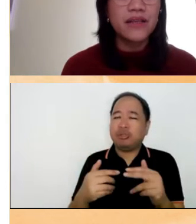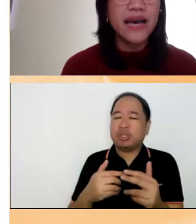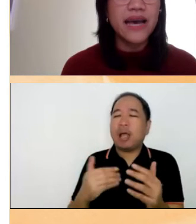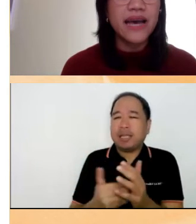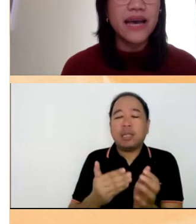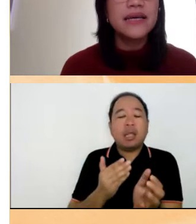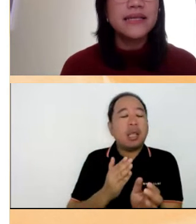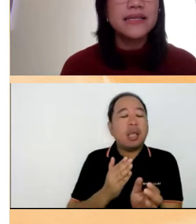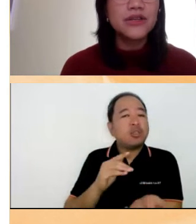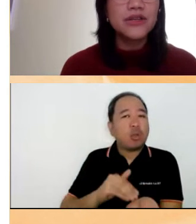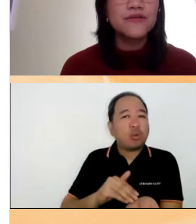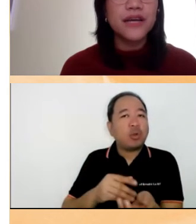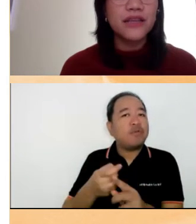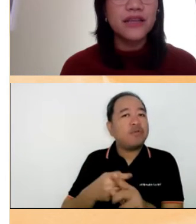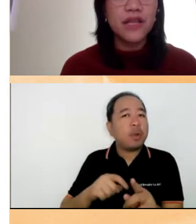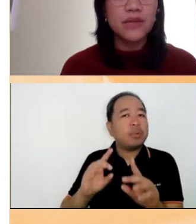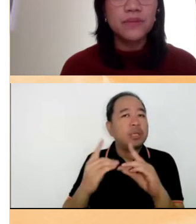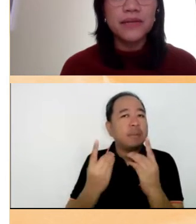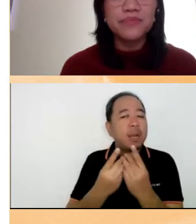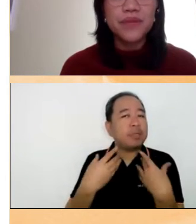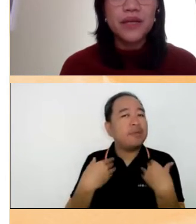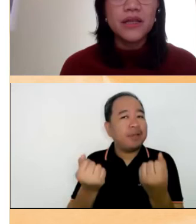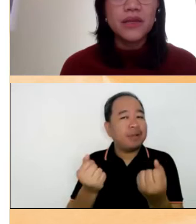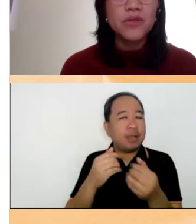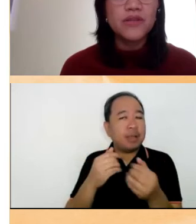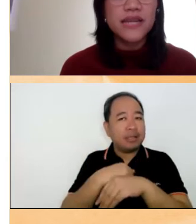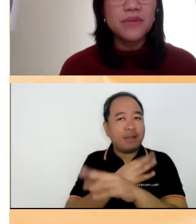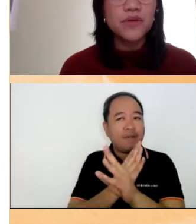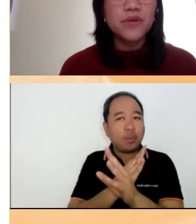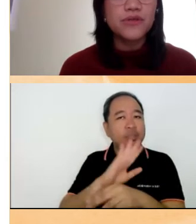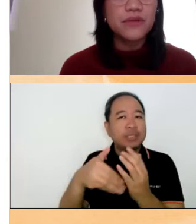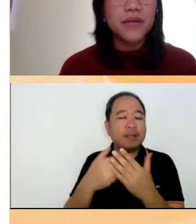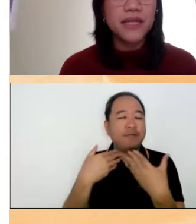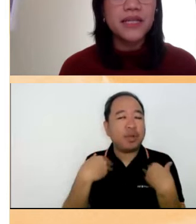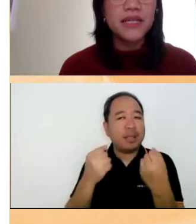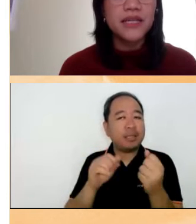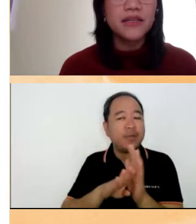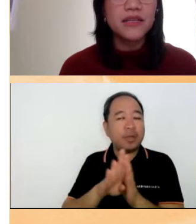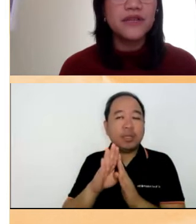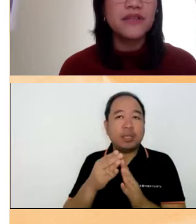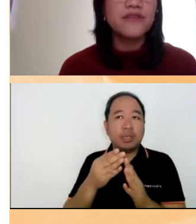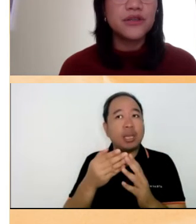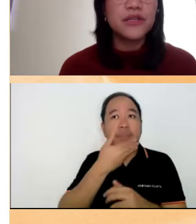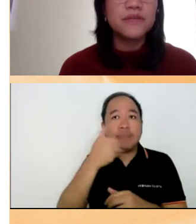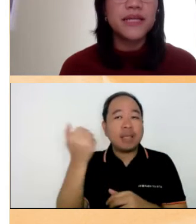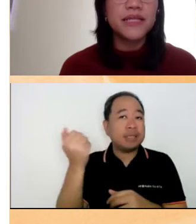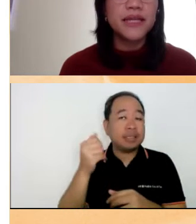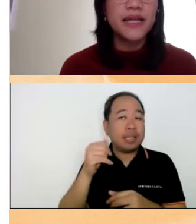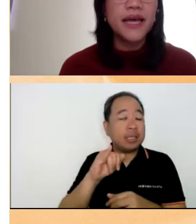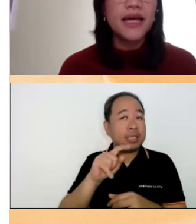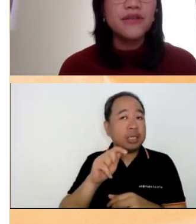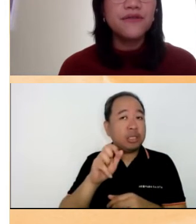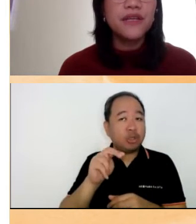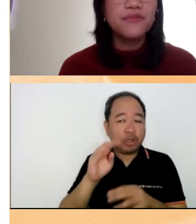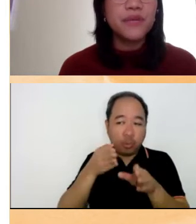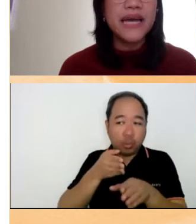Health, Davao Center for Health Development, the most outstanding postgraduate medical intern in the field of internal medicine